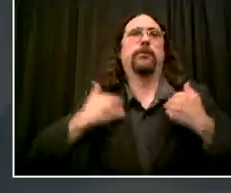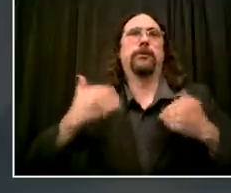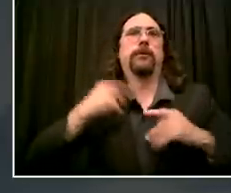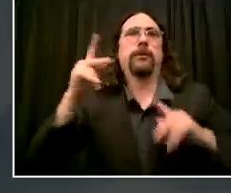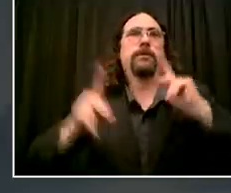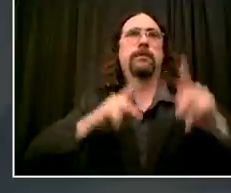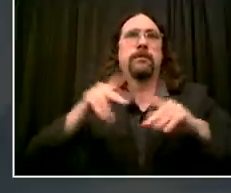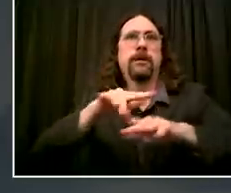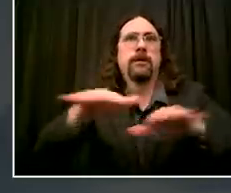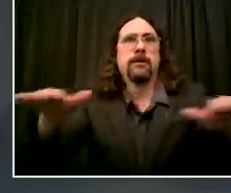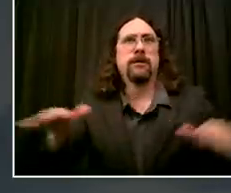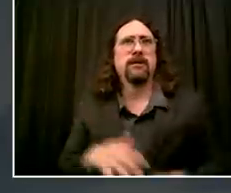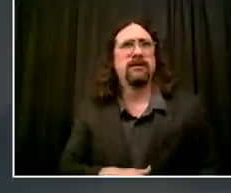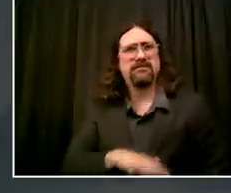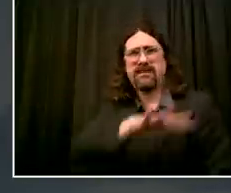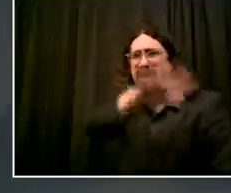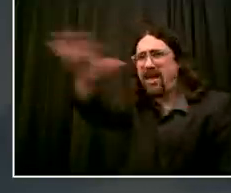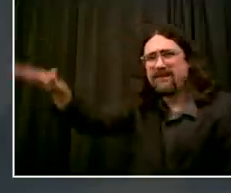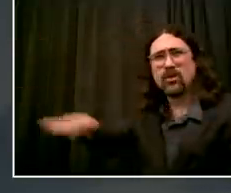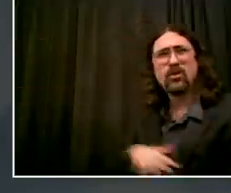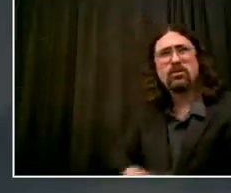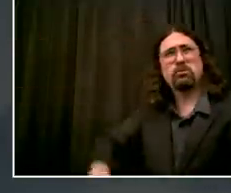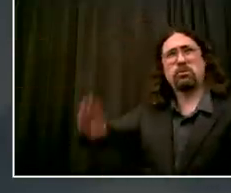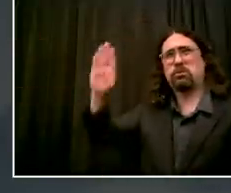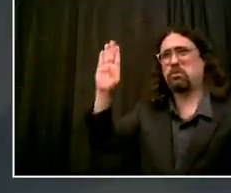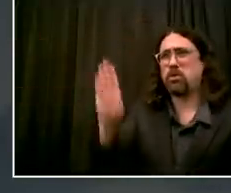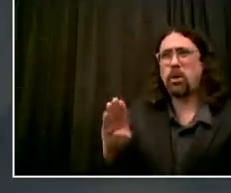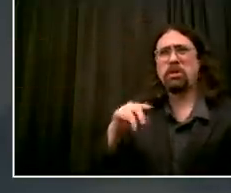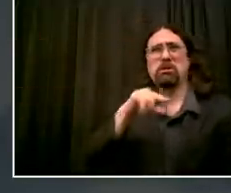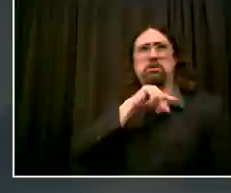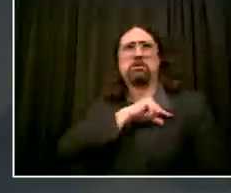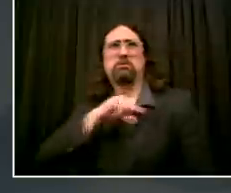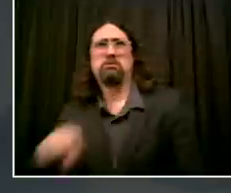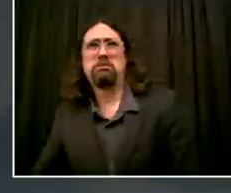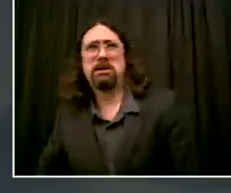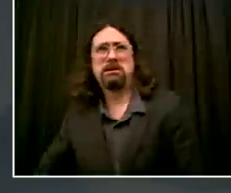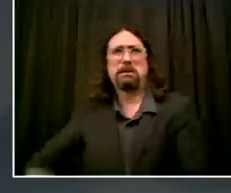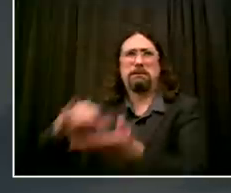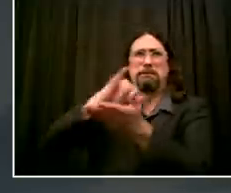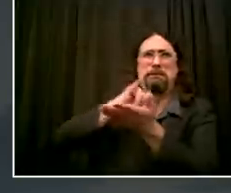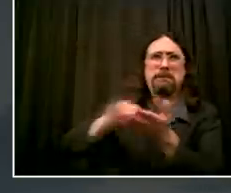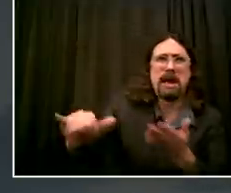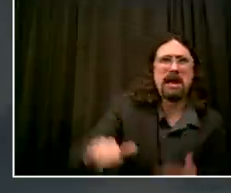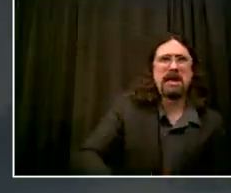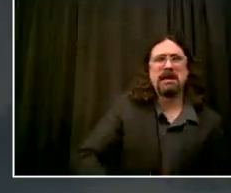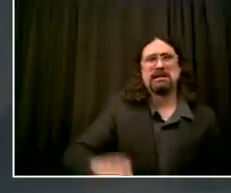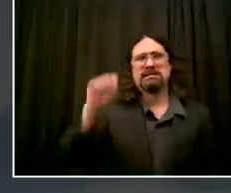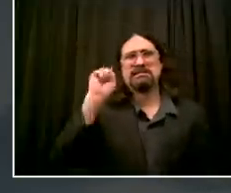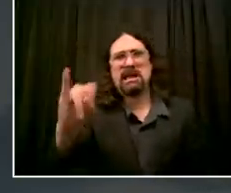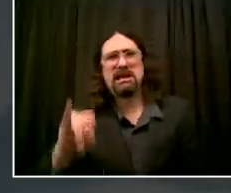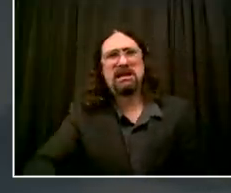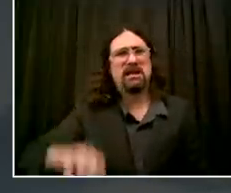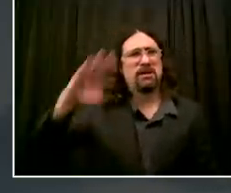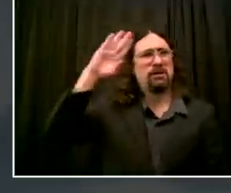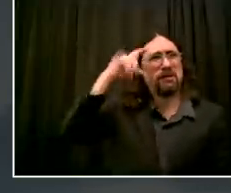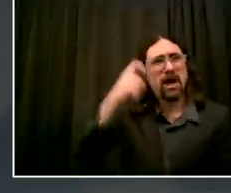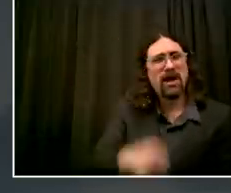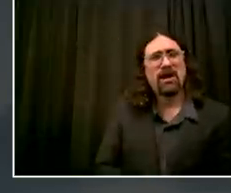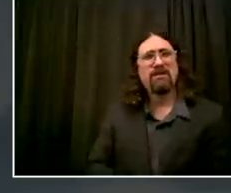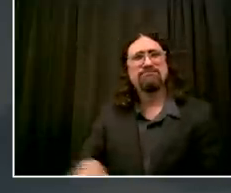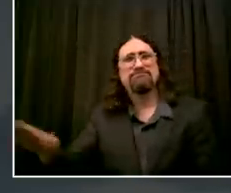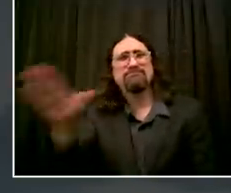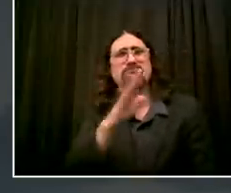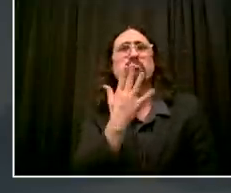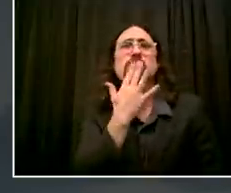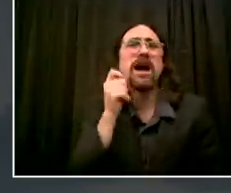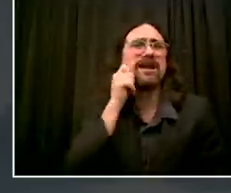races, of all economic conditions. And I'm not specifically talking about the kids that are in trouble here. I'm talking about the kids that don't get